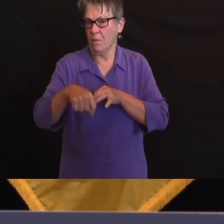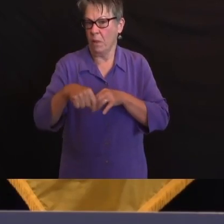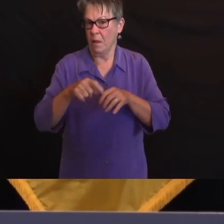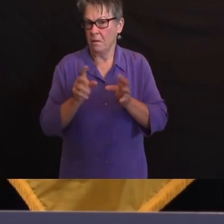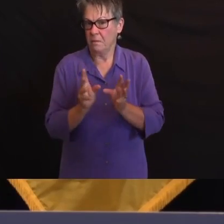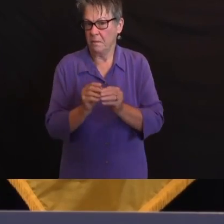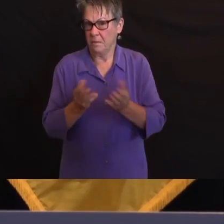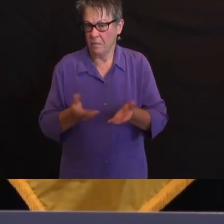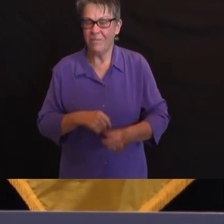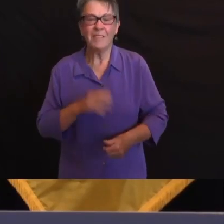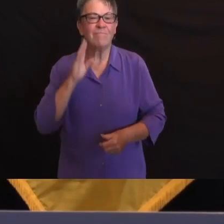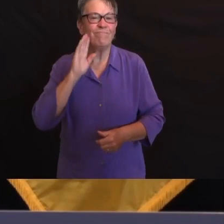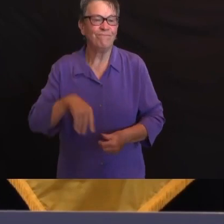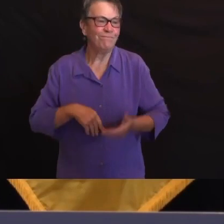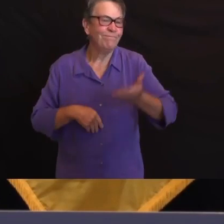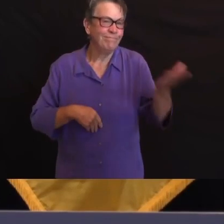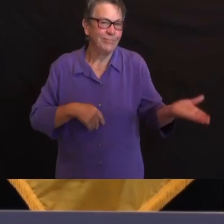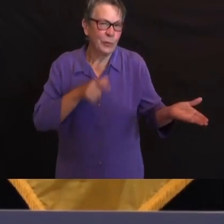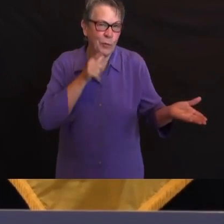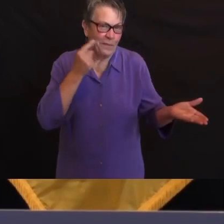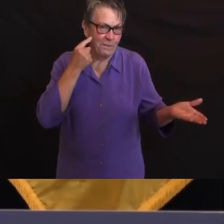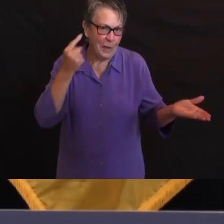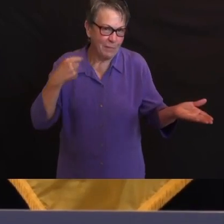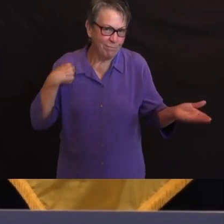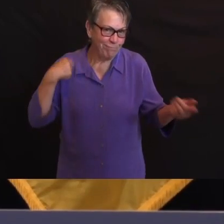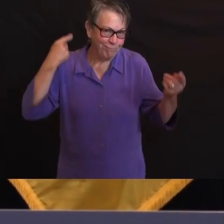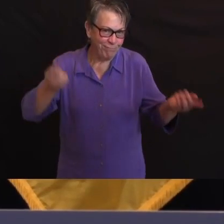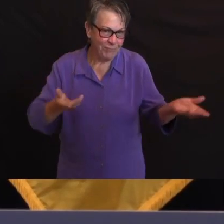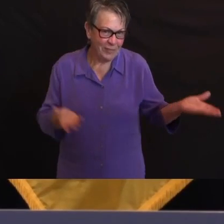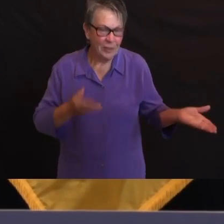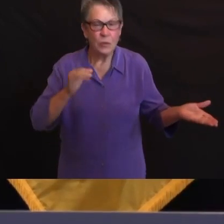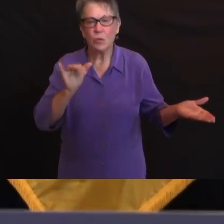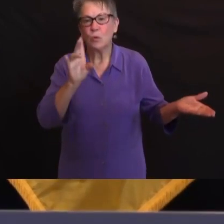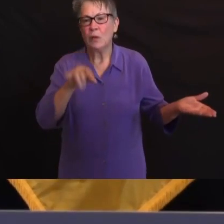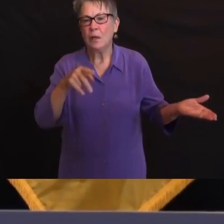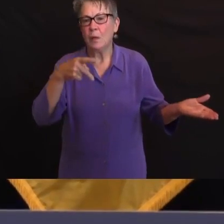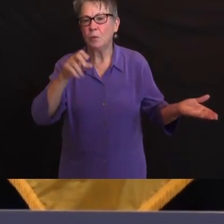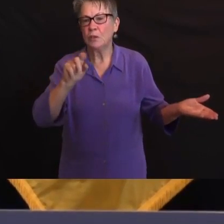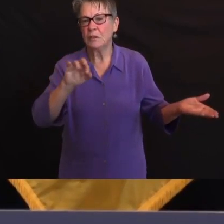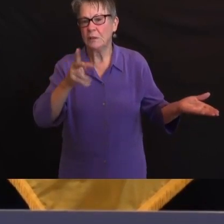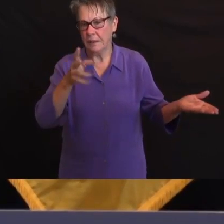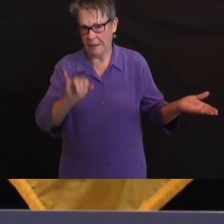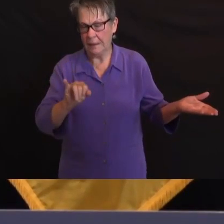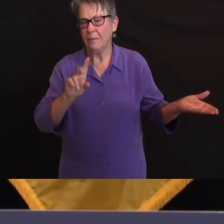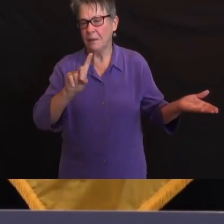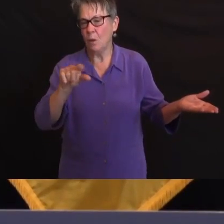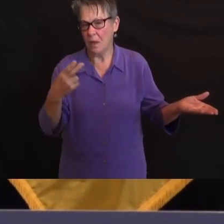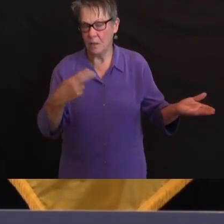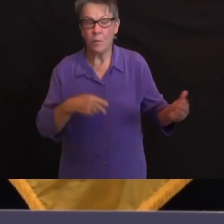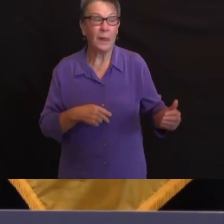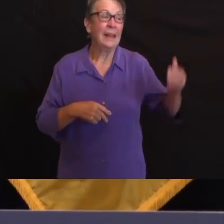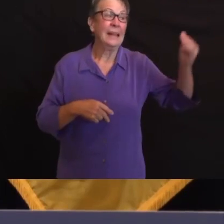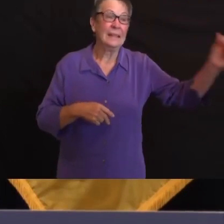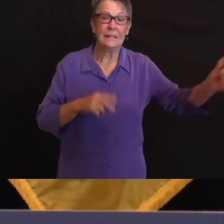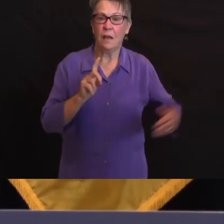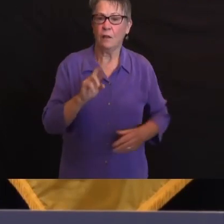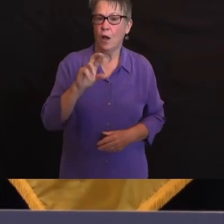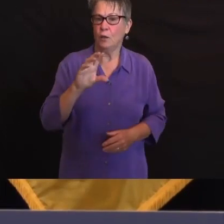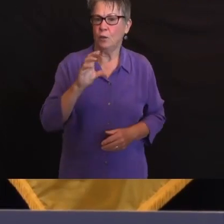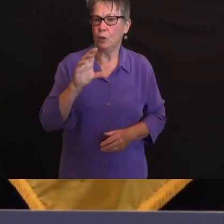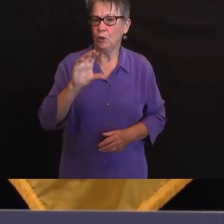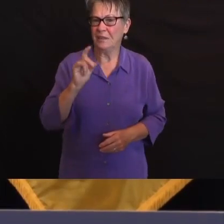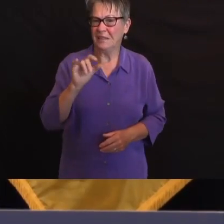of the Department of Health, Judy Persichilli. To her right, another familiar face, the state's epidemiologist, Dr. Christina Tan. Thank you